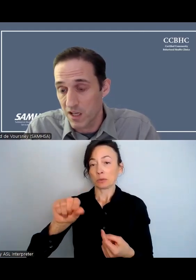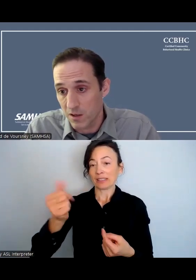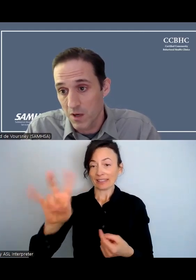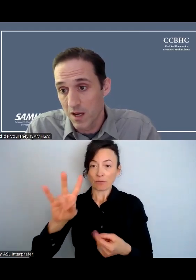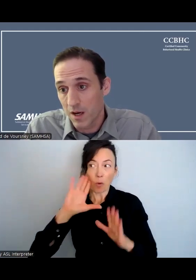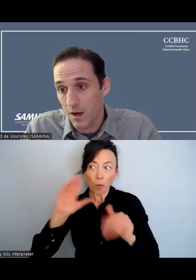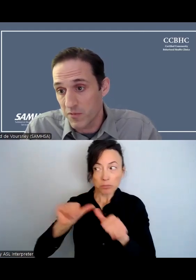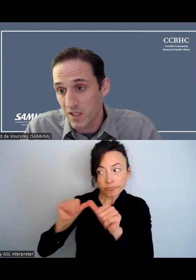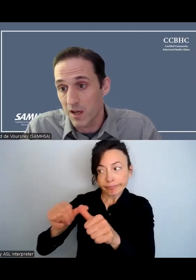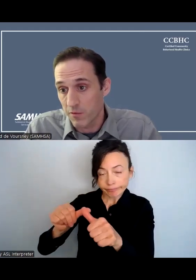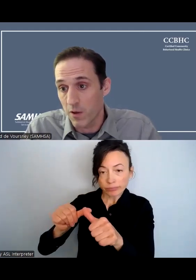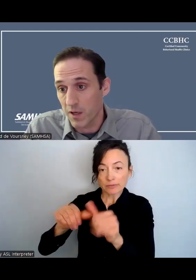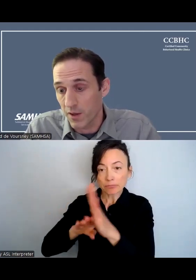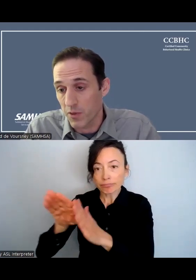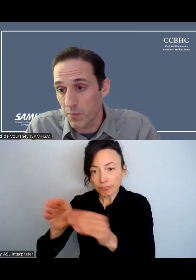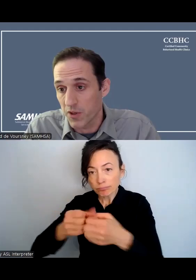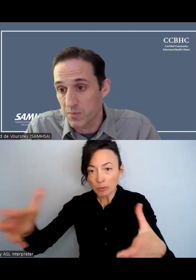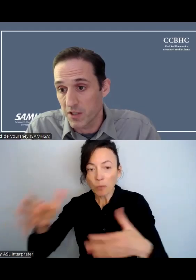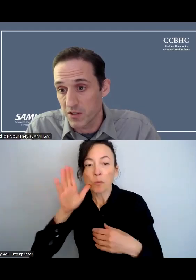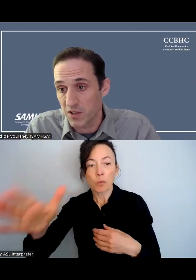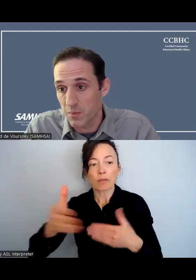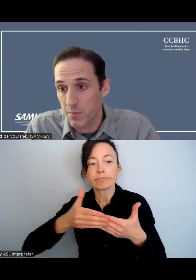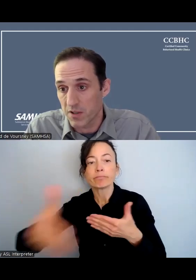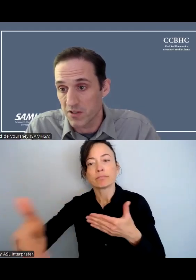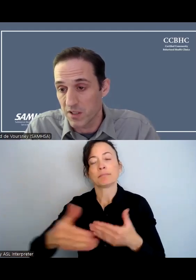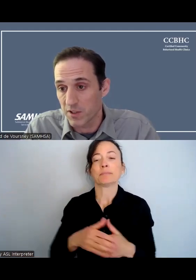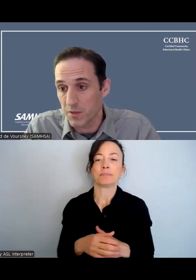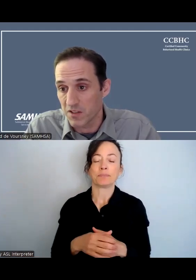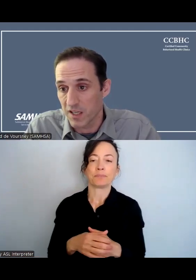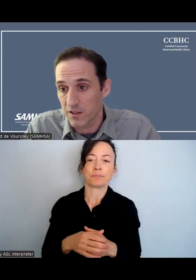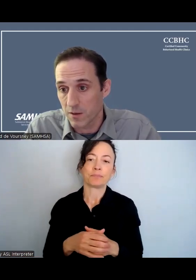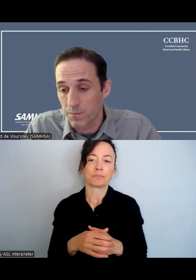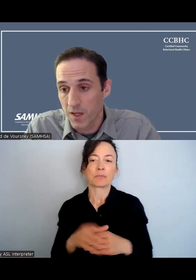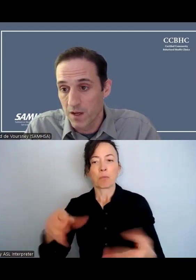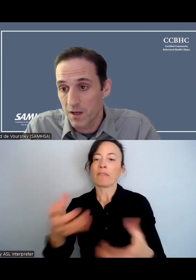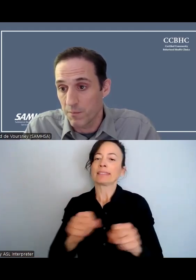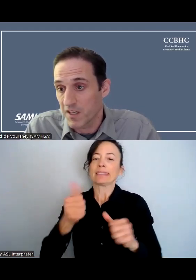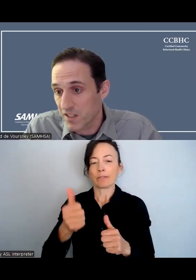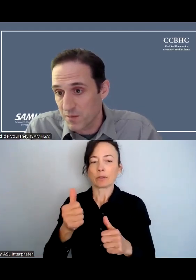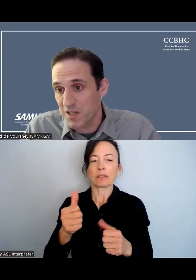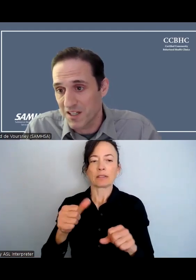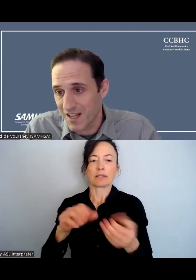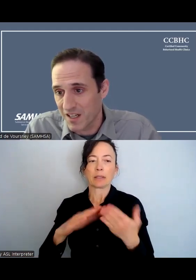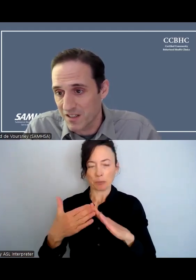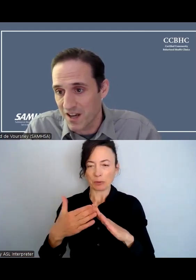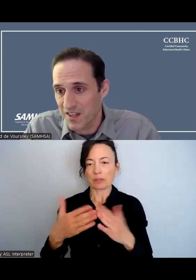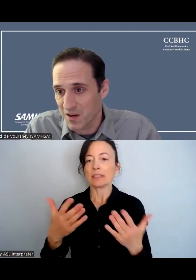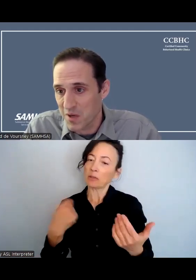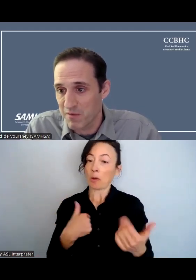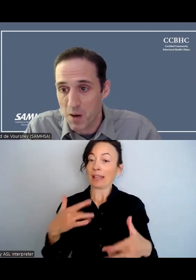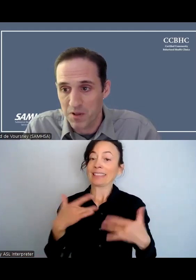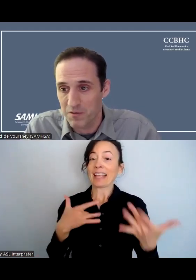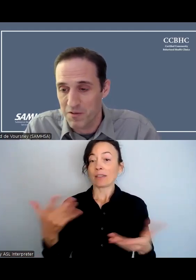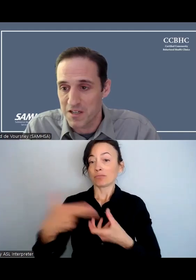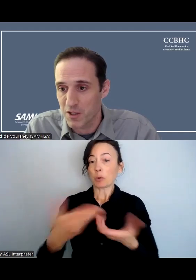the years continue, following on the expansions under the Bipartisan Safer Communities Act. So I'm very excited to be here again, and I think